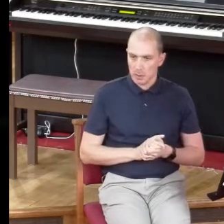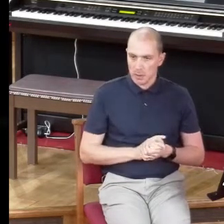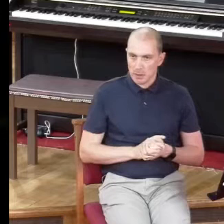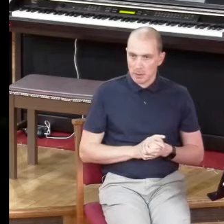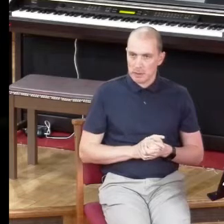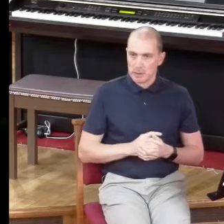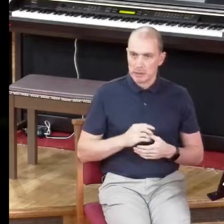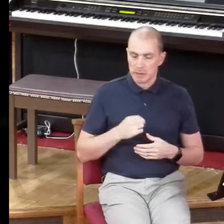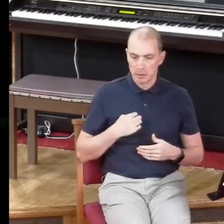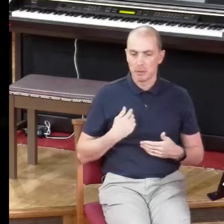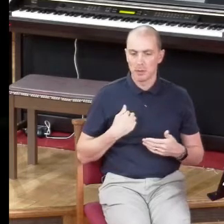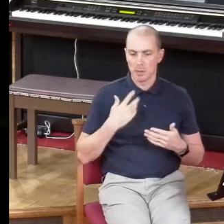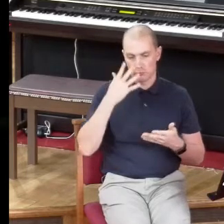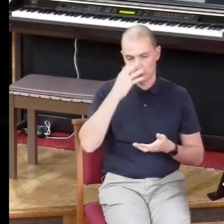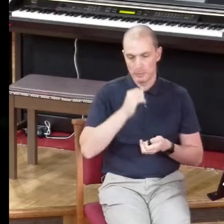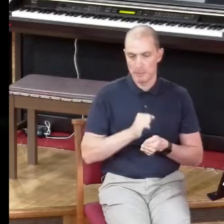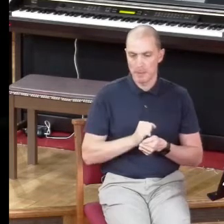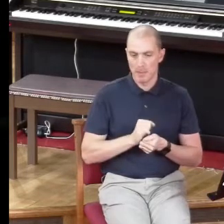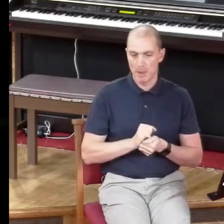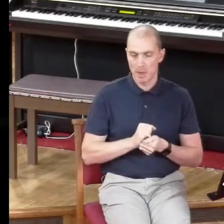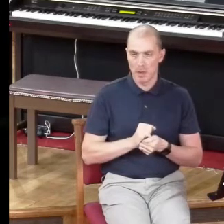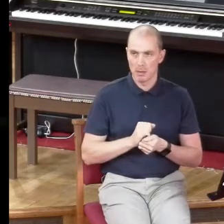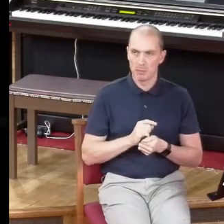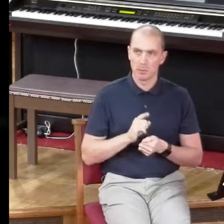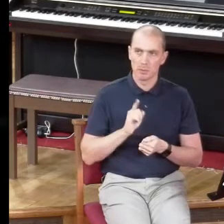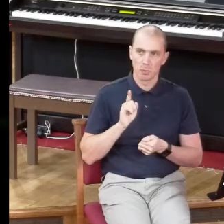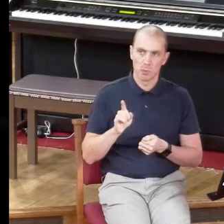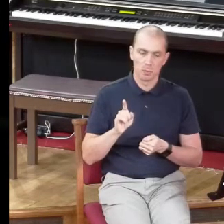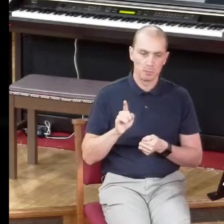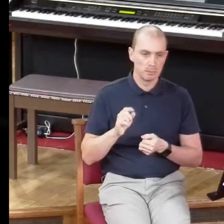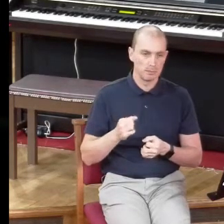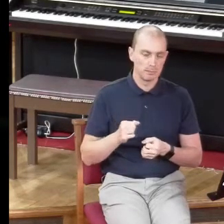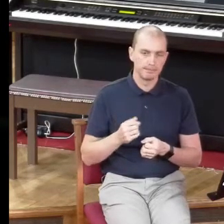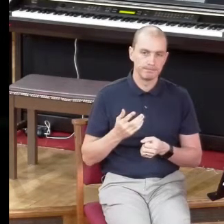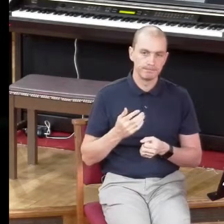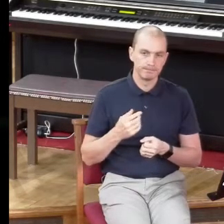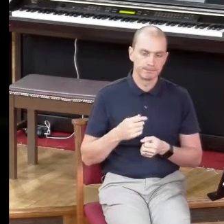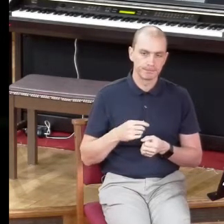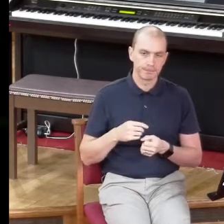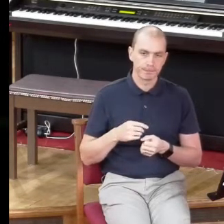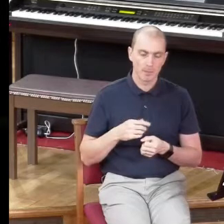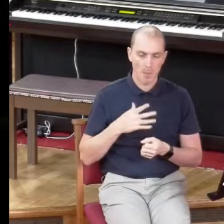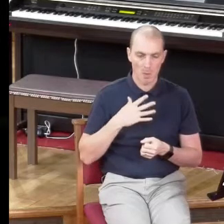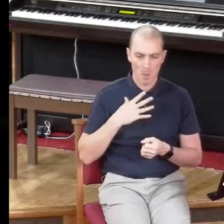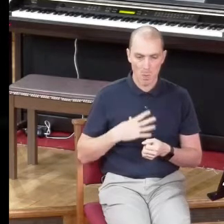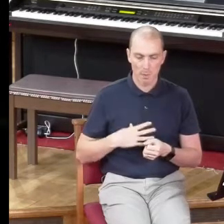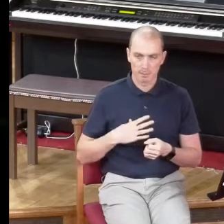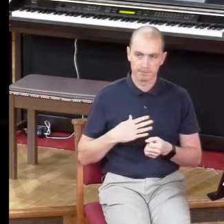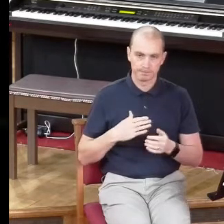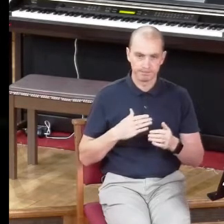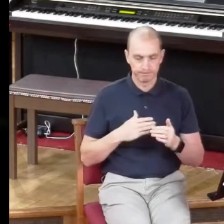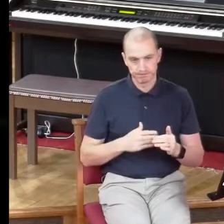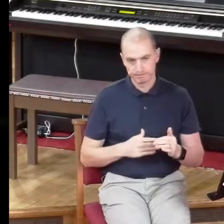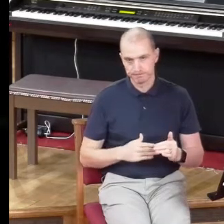And we remember that your ways are as high as the heavens above our ways, that your thoughts are higher than our